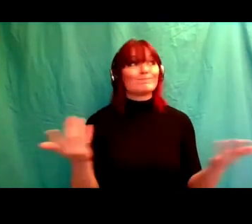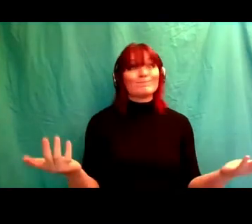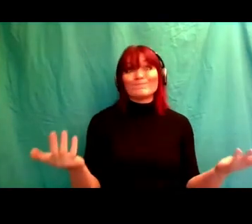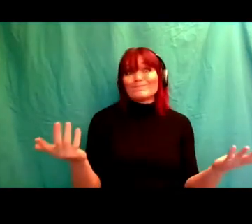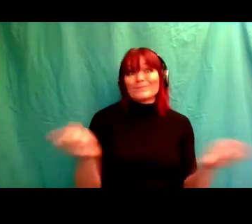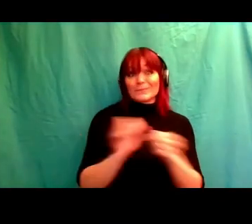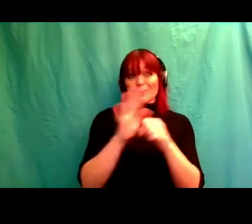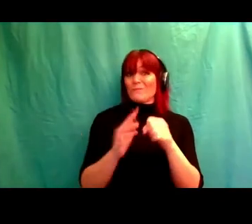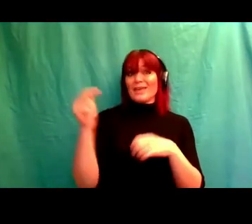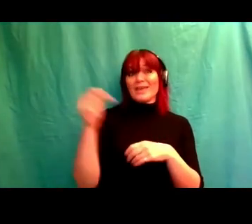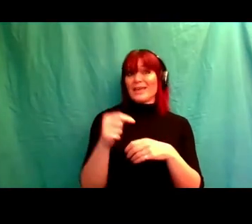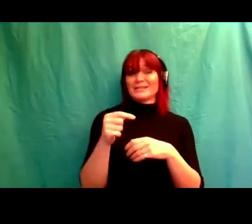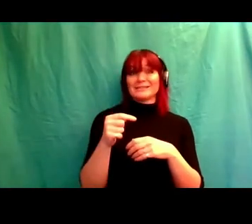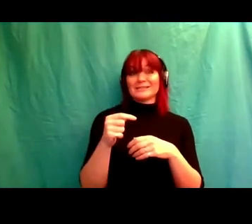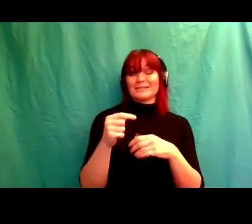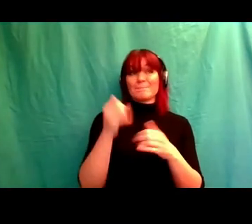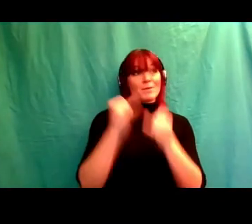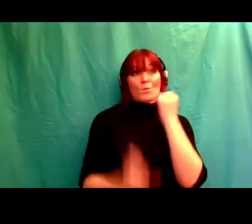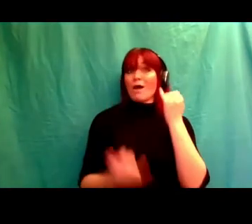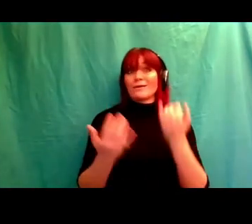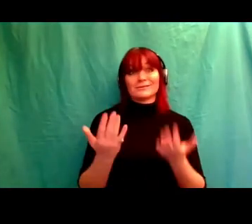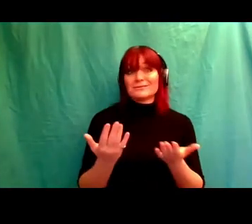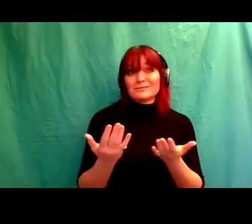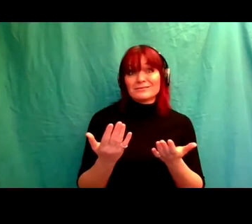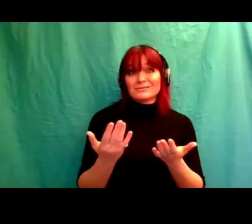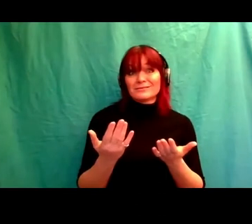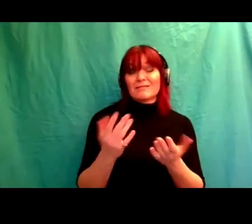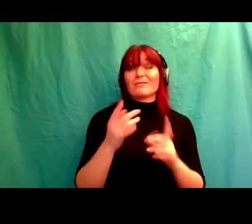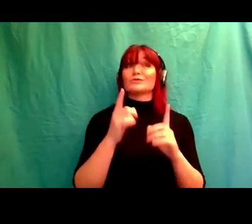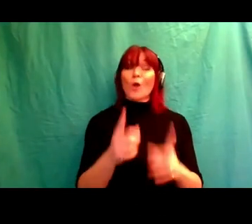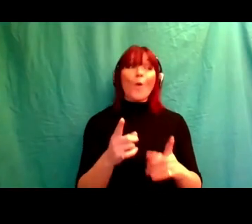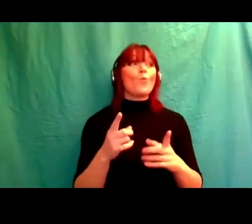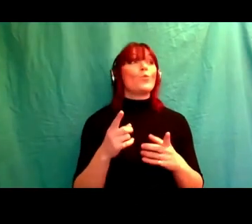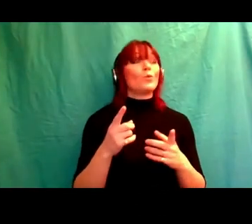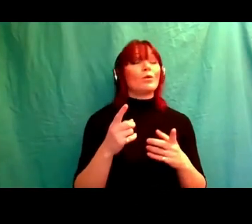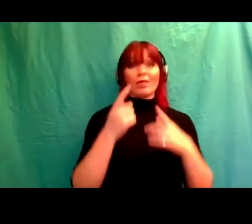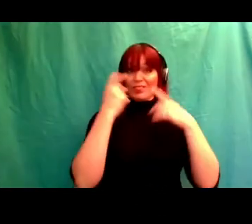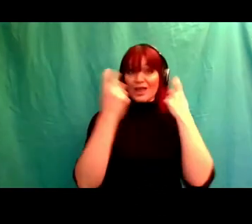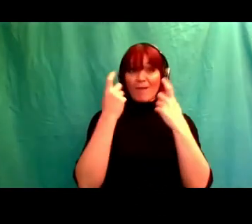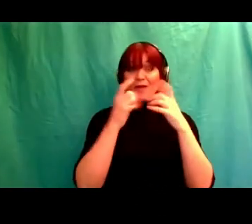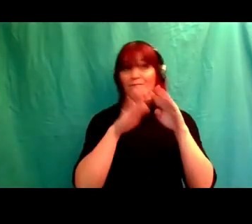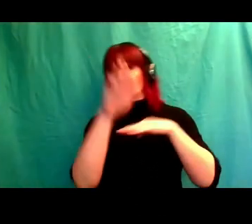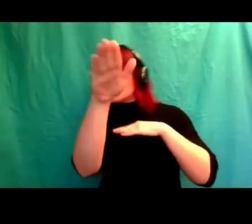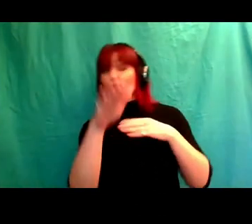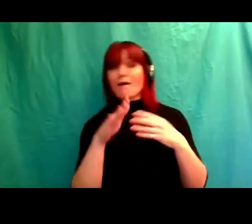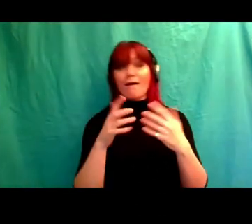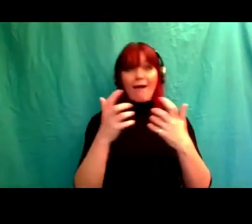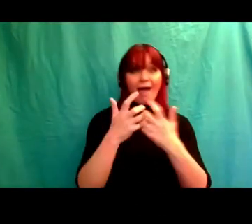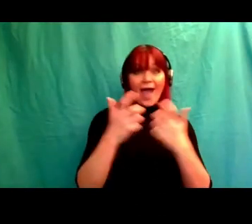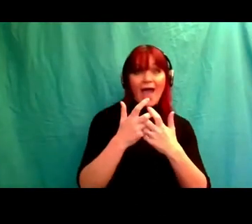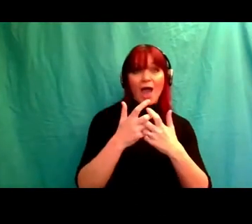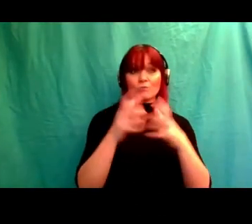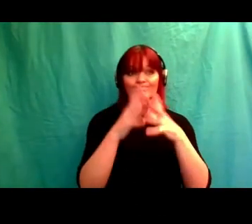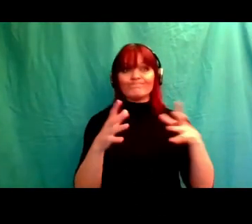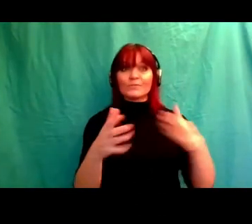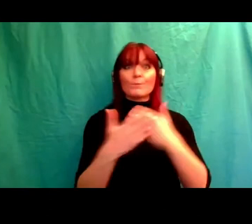COVID has exacerbated that, really. So, you know, one of the things that I think we're going to need to do is tackle that capacity issue,